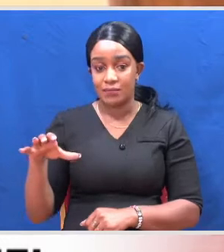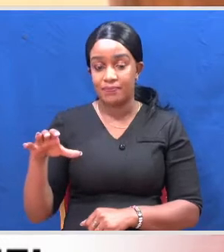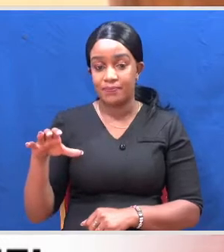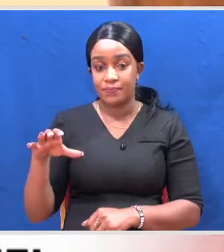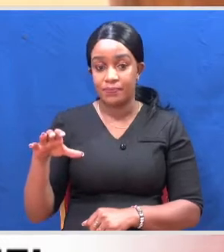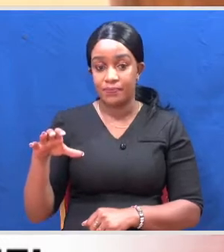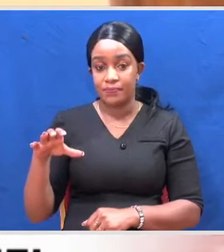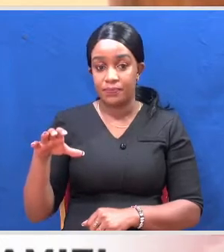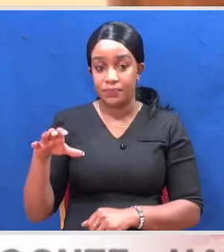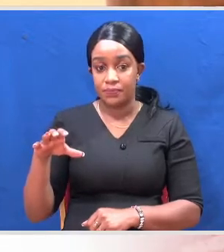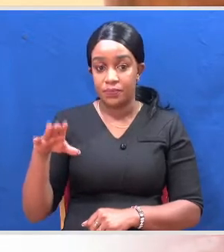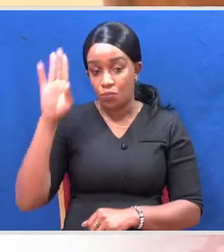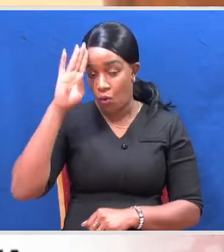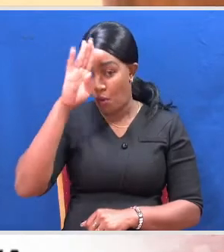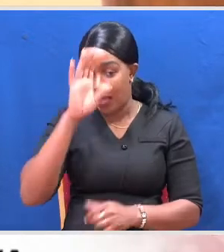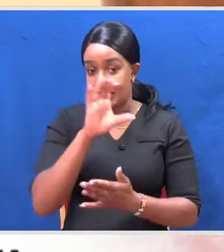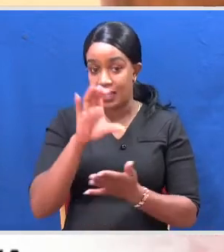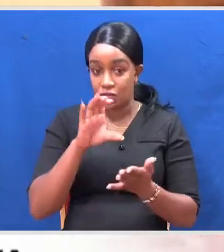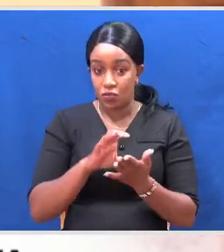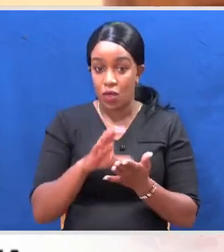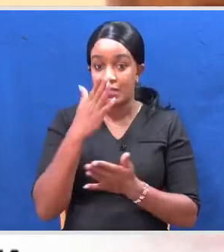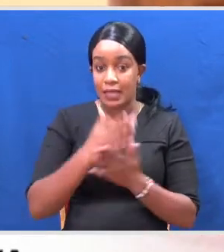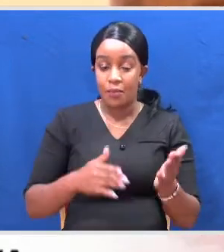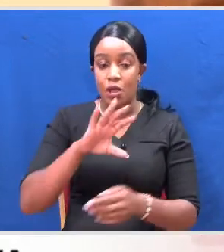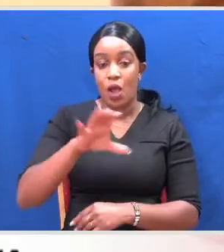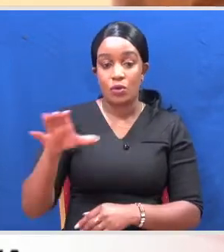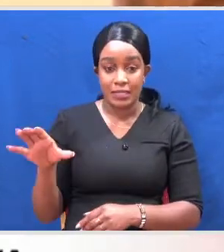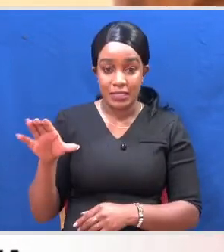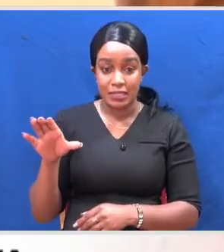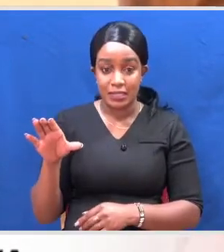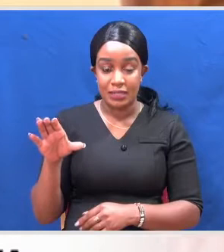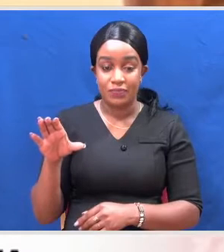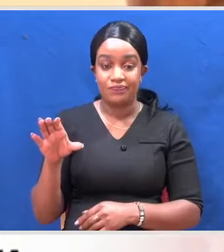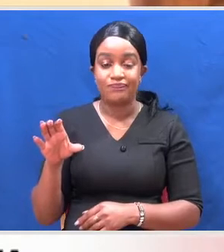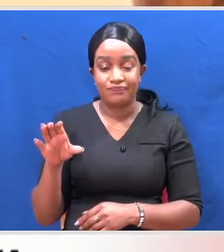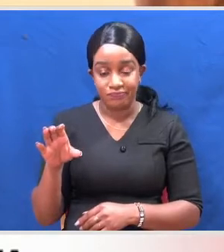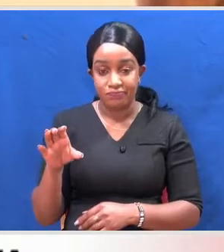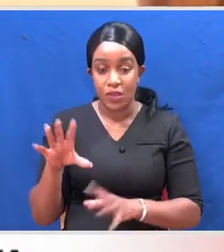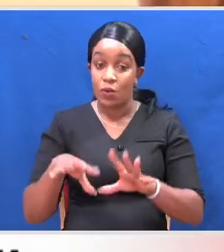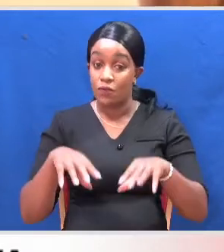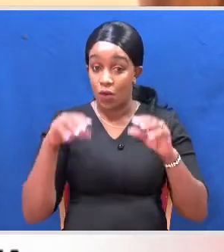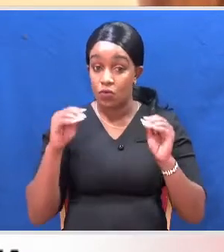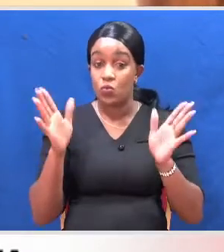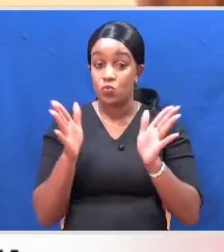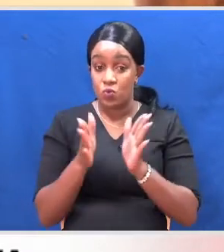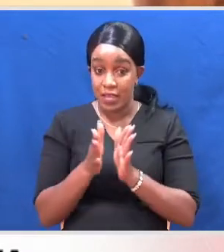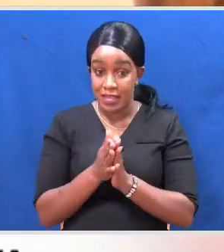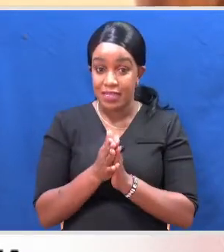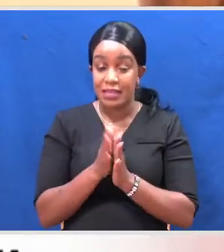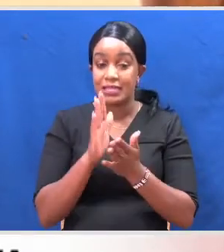Bungoma Central Sub-County within Bungoma County, you are found armed with offensive weapons,